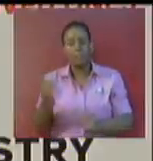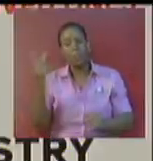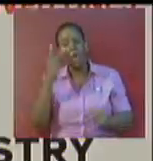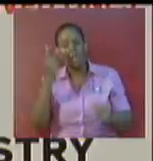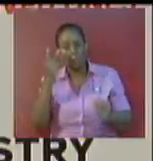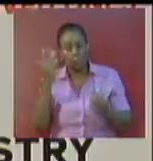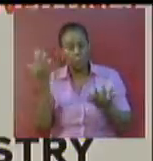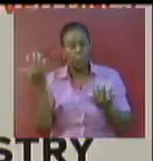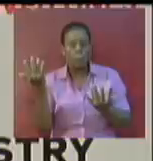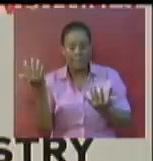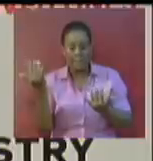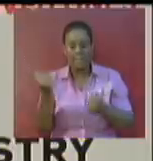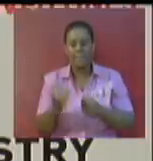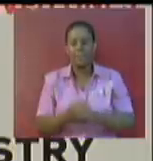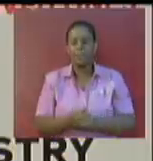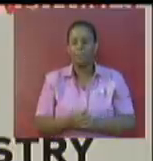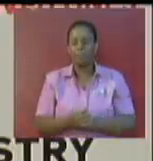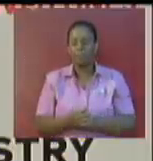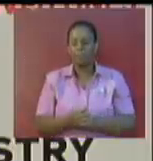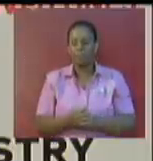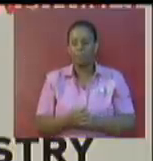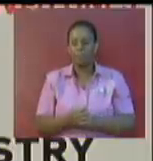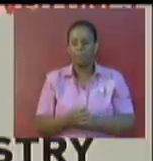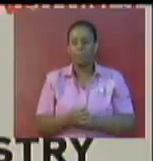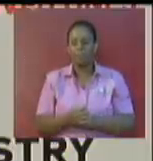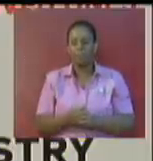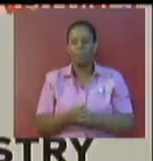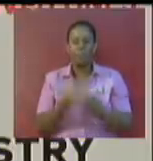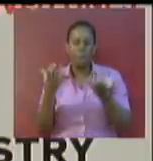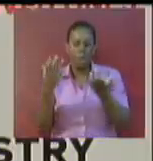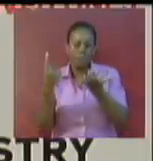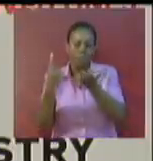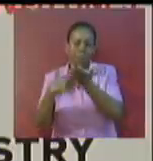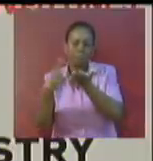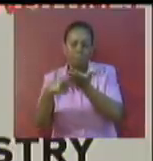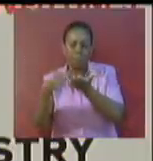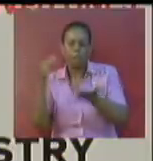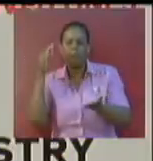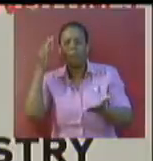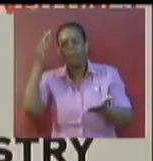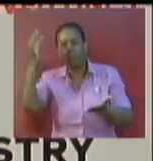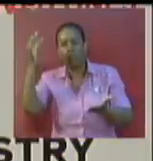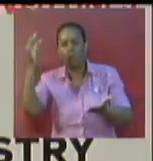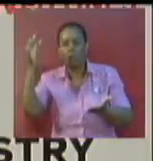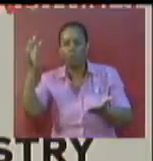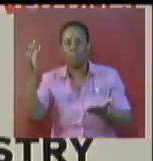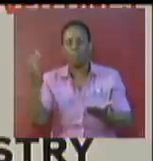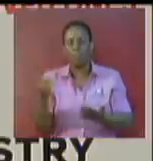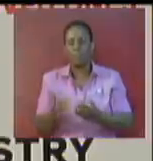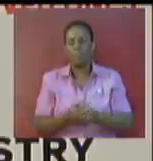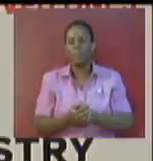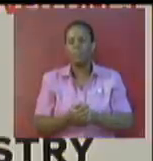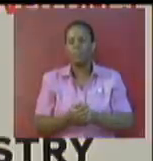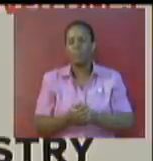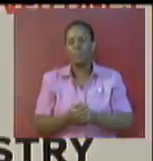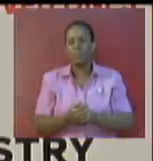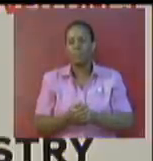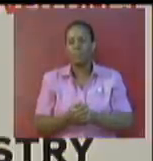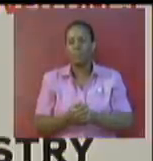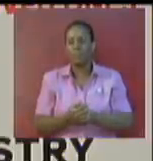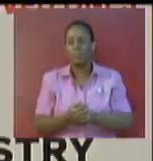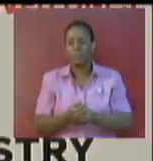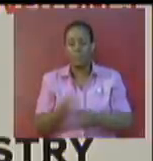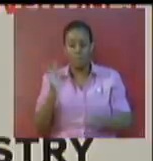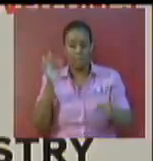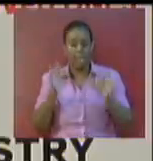possibly looking to have bilateral talks with them as well, as the days and weeks proceed. And if it goes into the COVAX